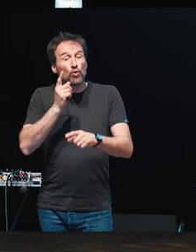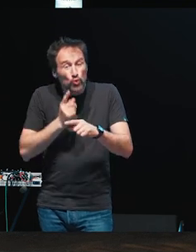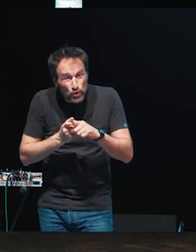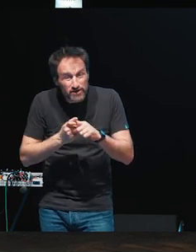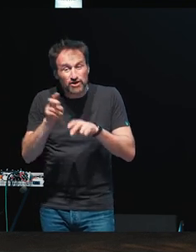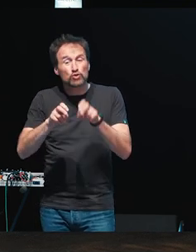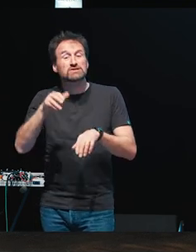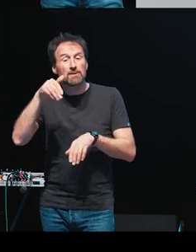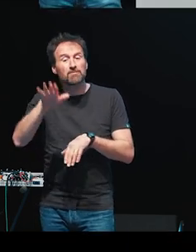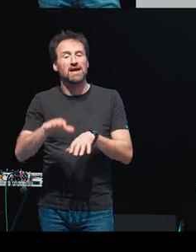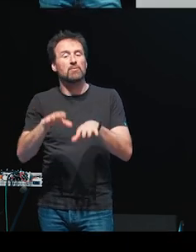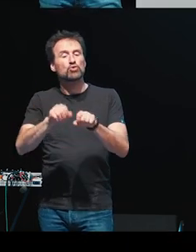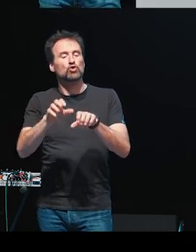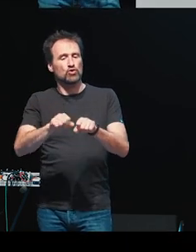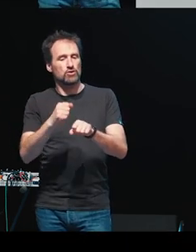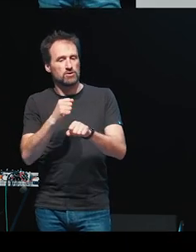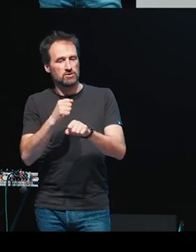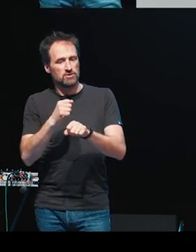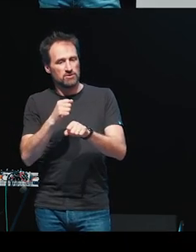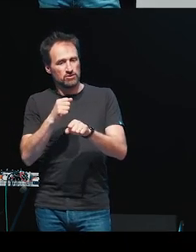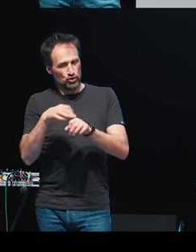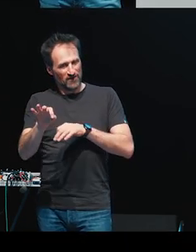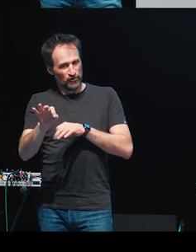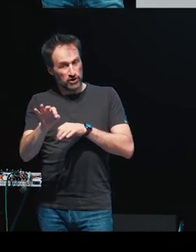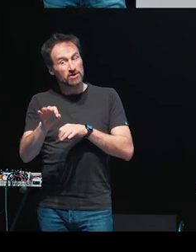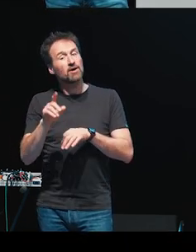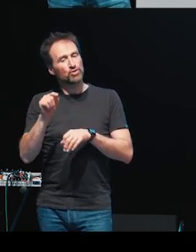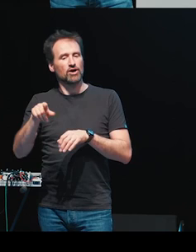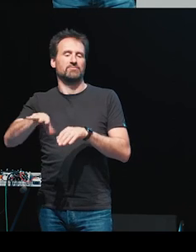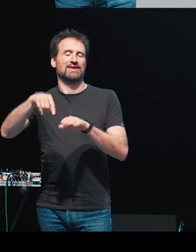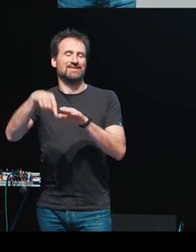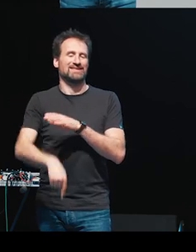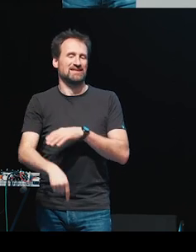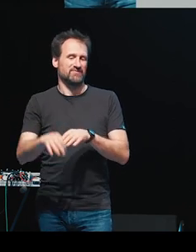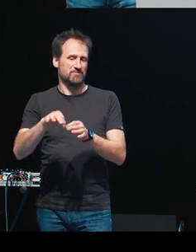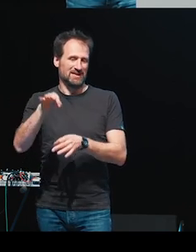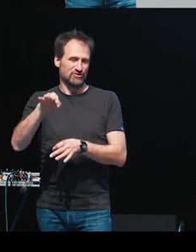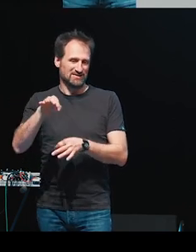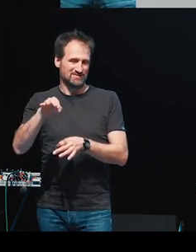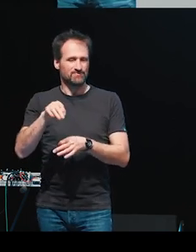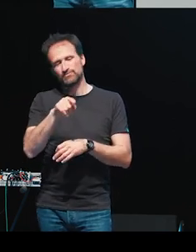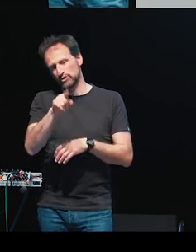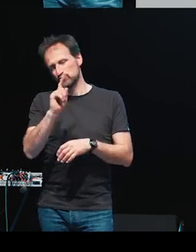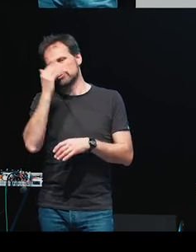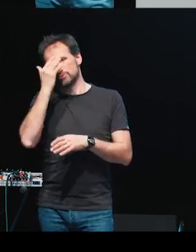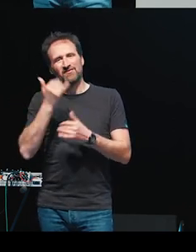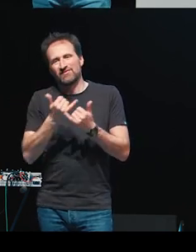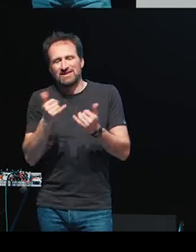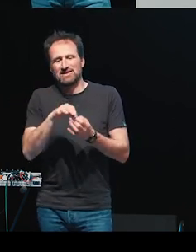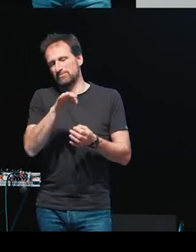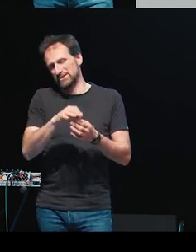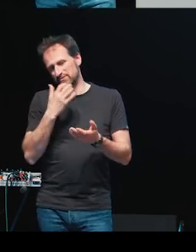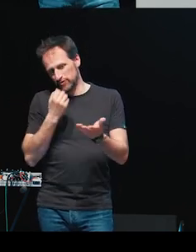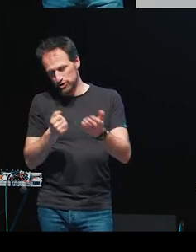your deep metric. So based on your experiment, you define whether it should be a shallow metrics or a deep metrics. And then this is the easiest part.